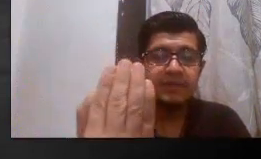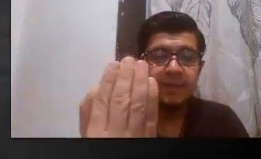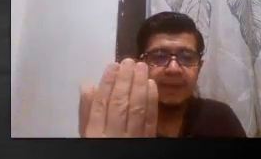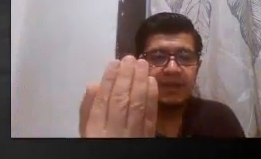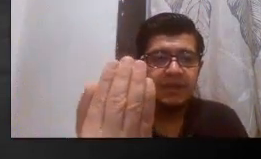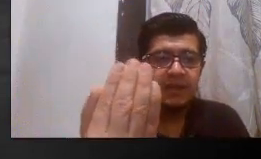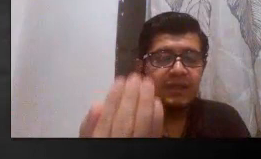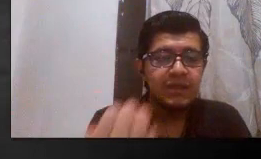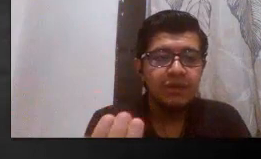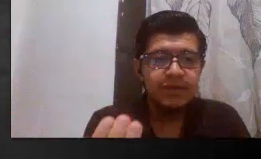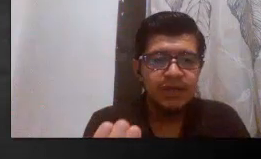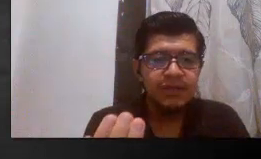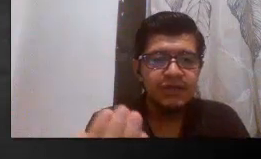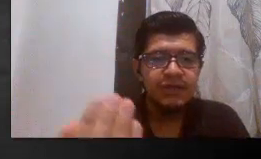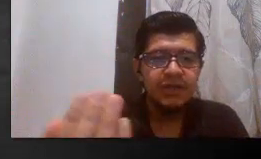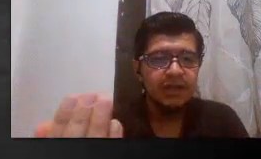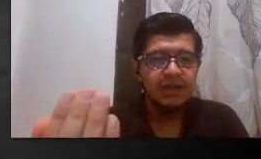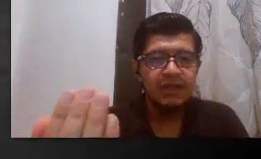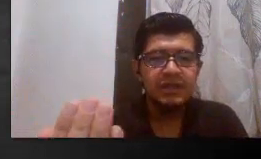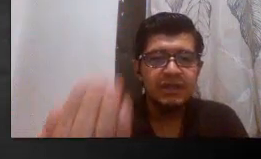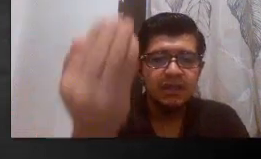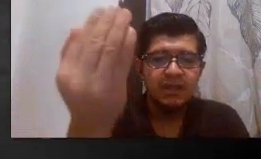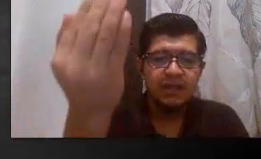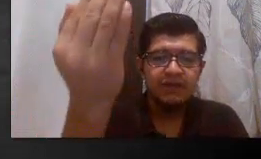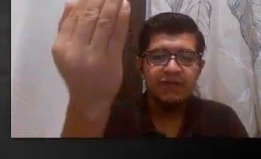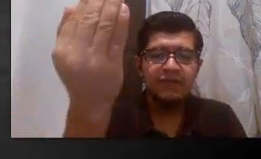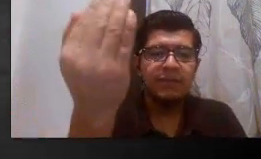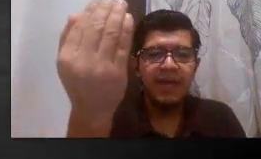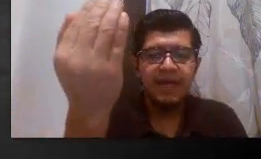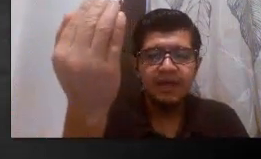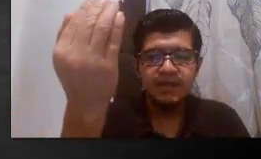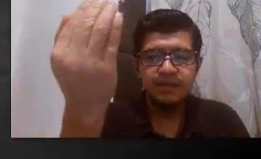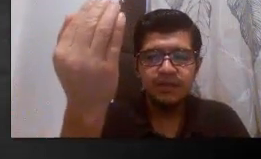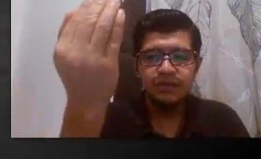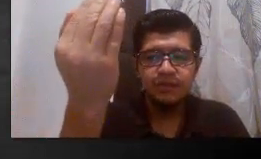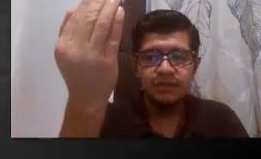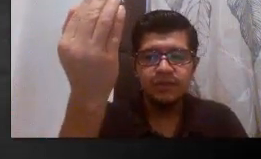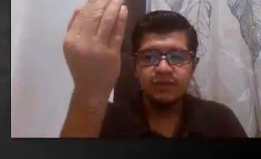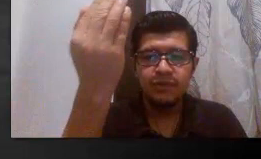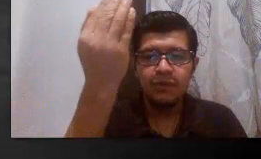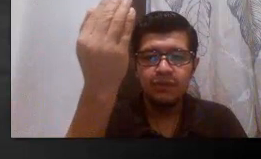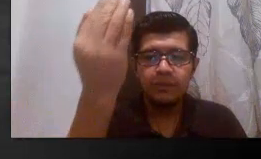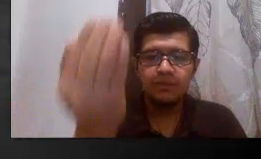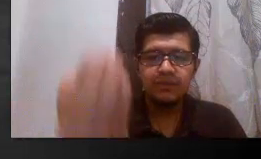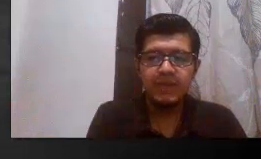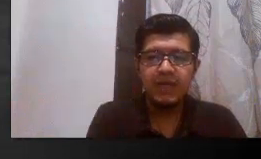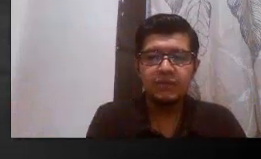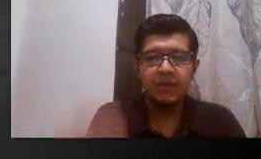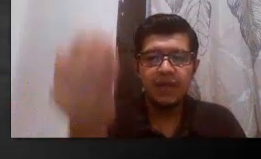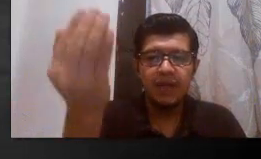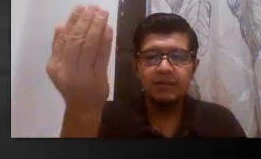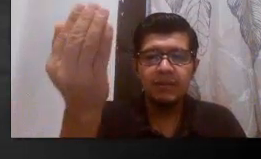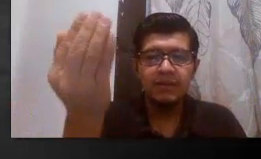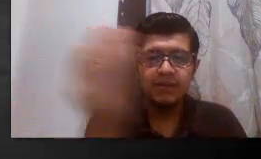okay. And the orientation is, if my hand is going to go